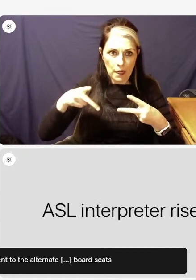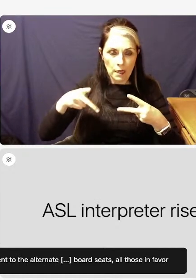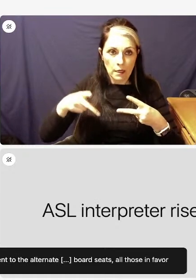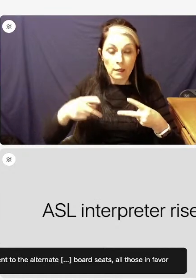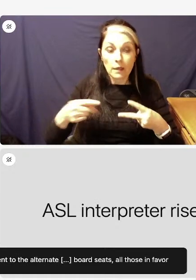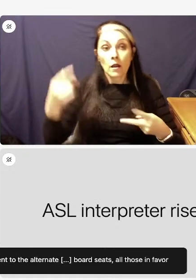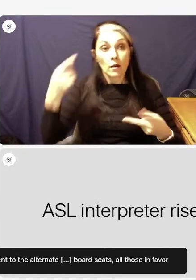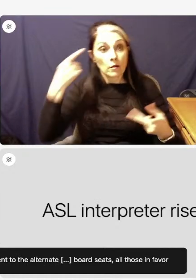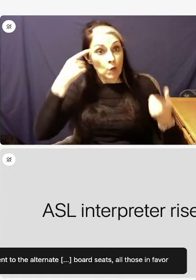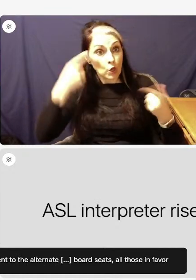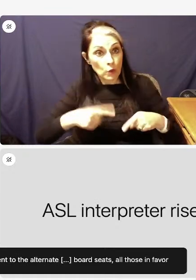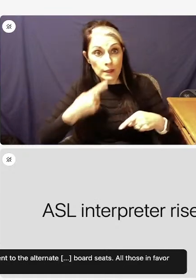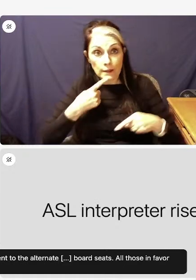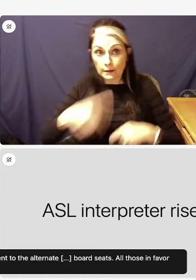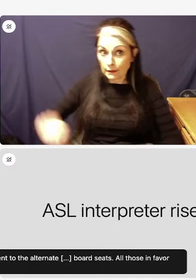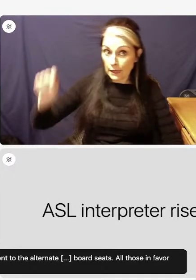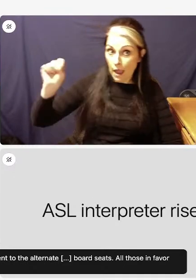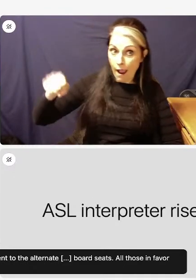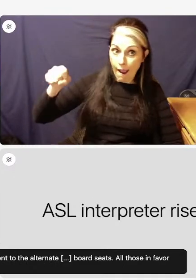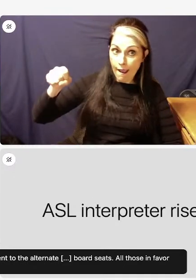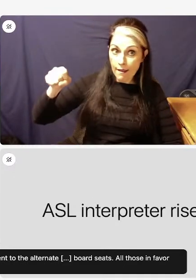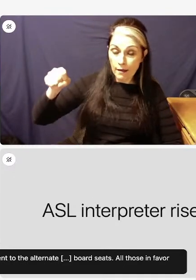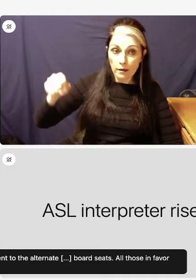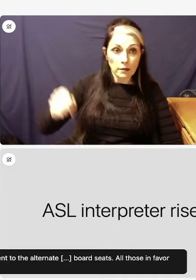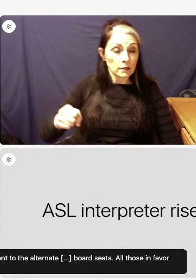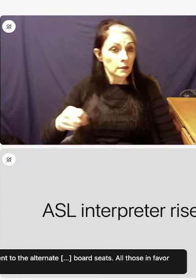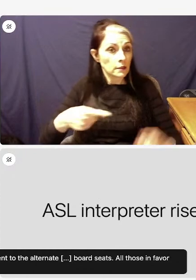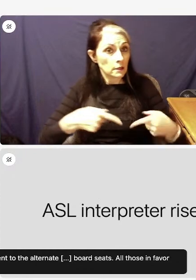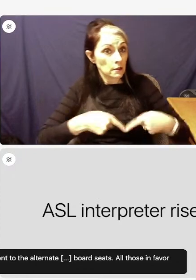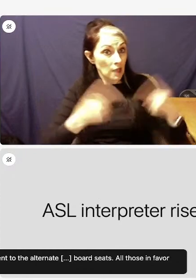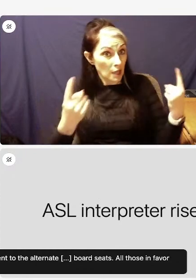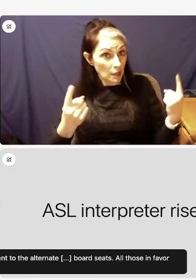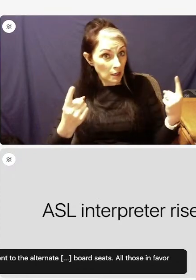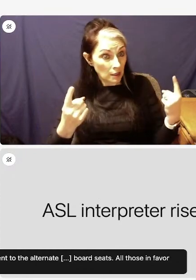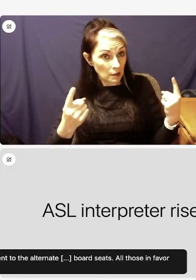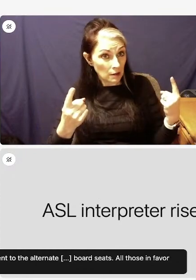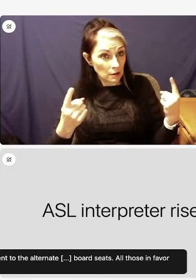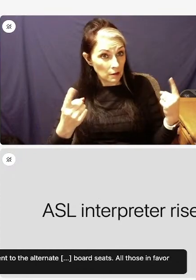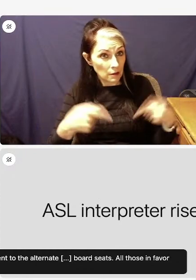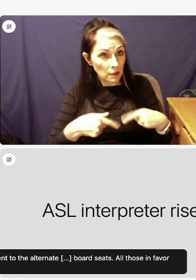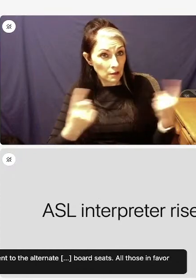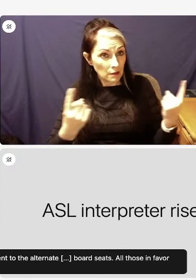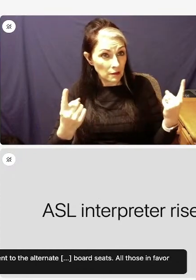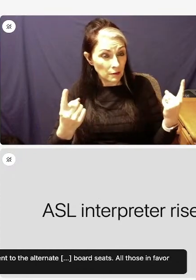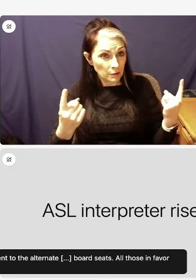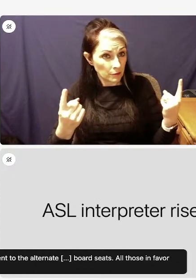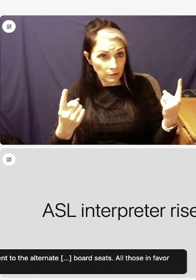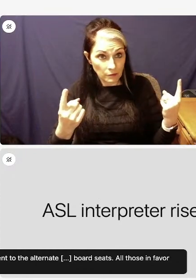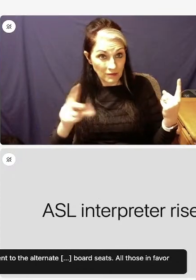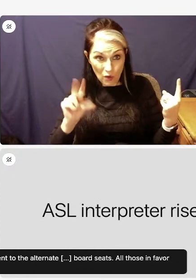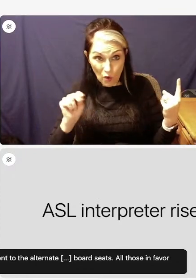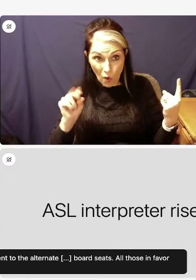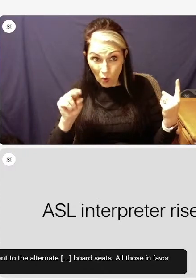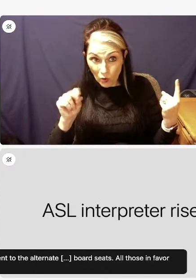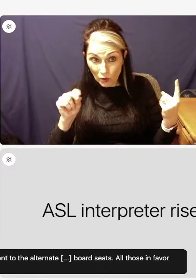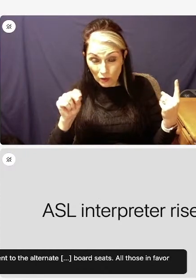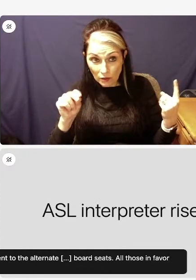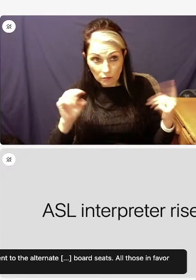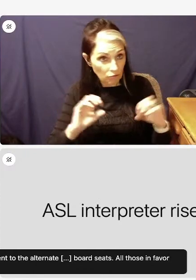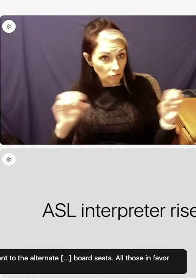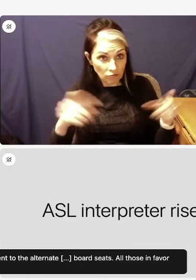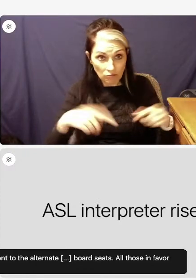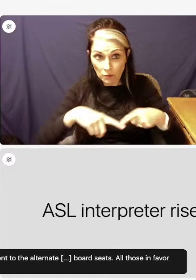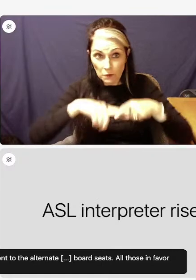say hi hi any any abstention there's any uh dissenting and he knows none any